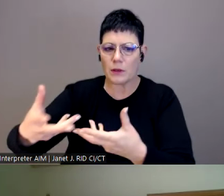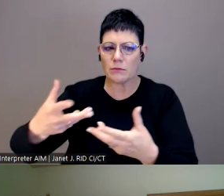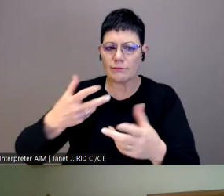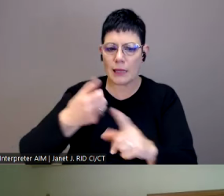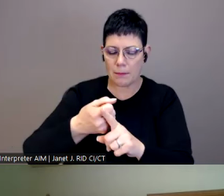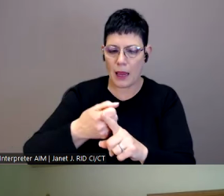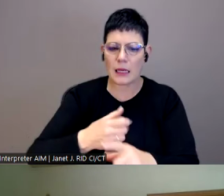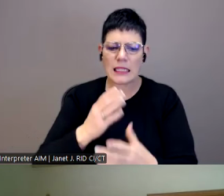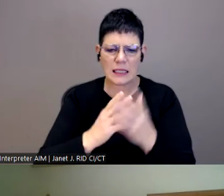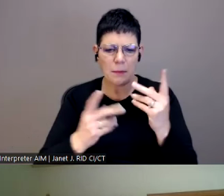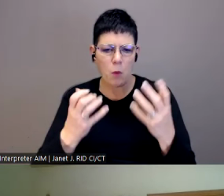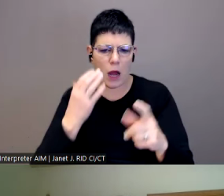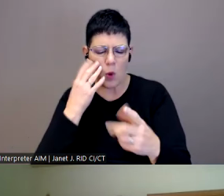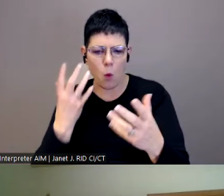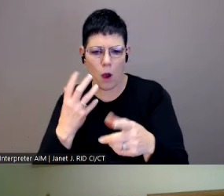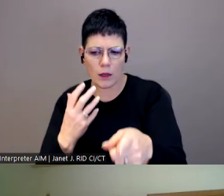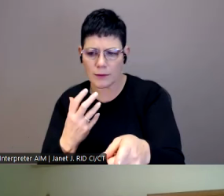learn about,